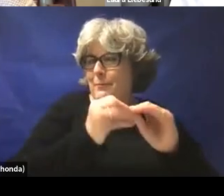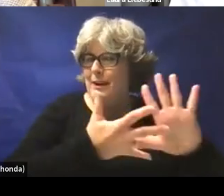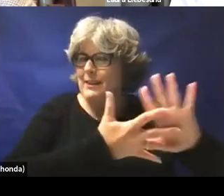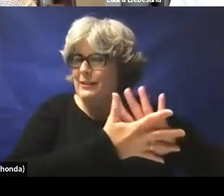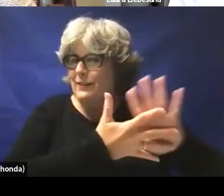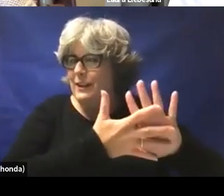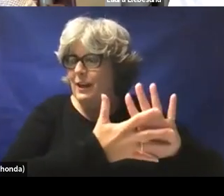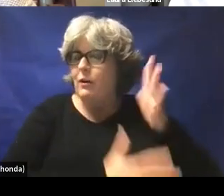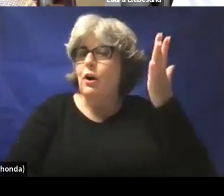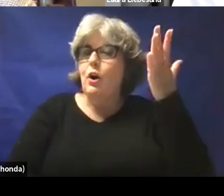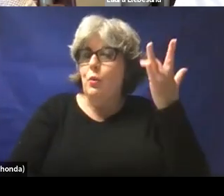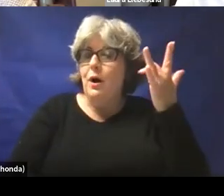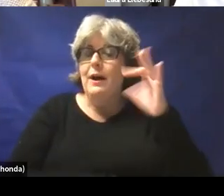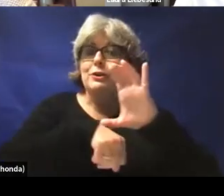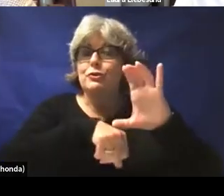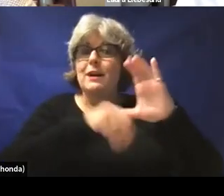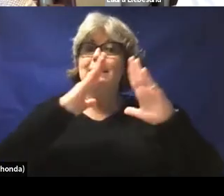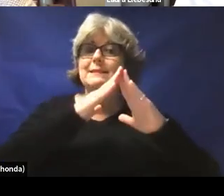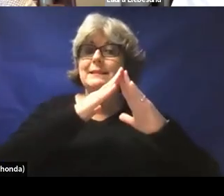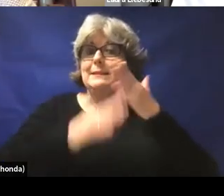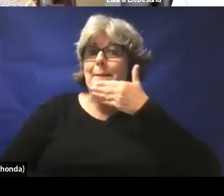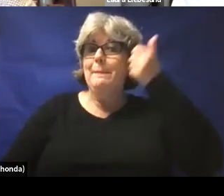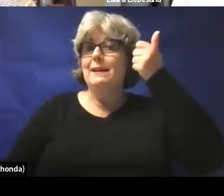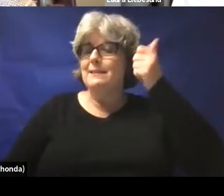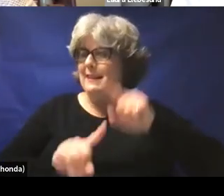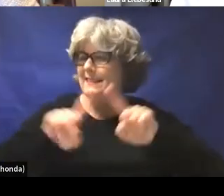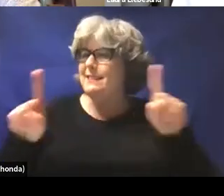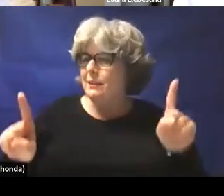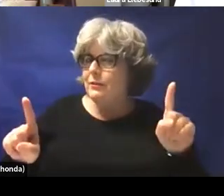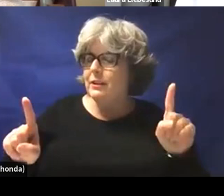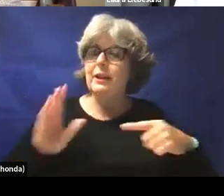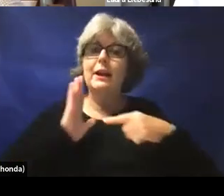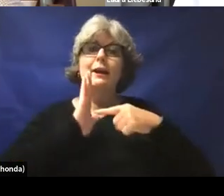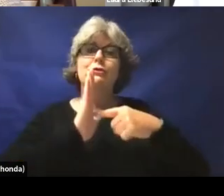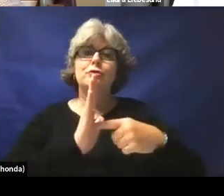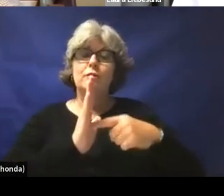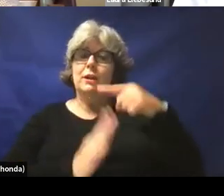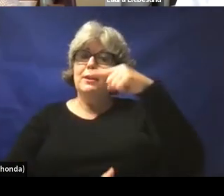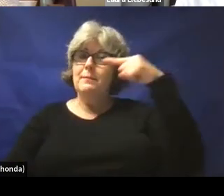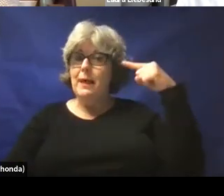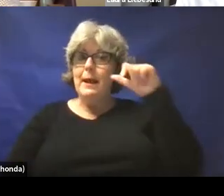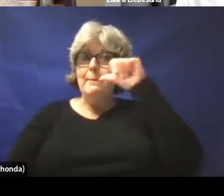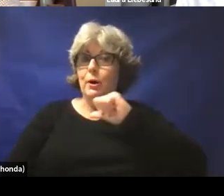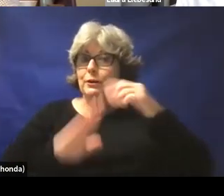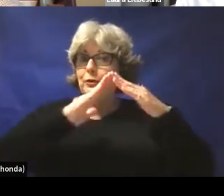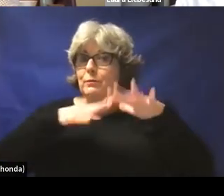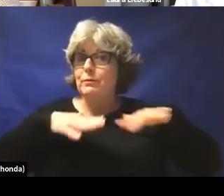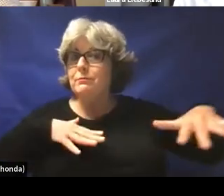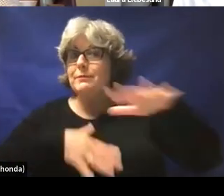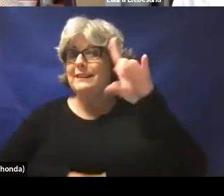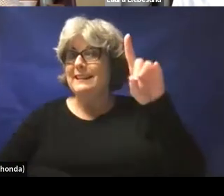why Chocolate City's Best is different and what it does to elevate the Black bartending community in DC.